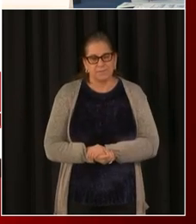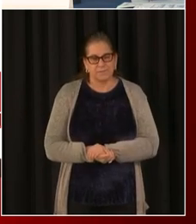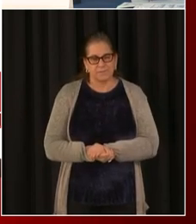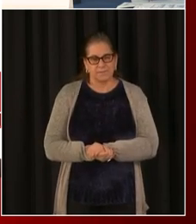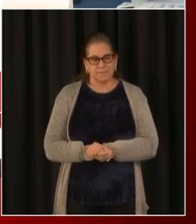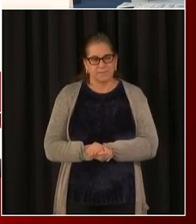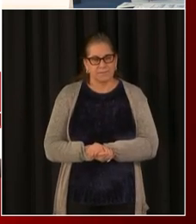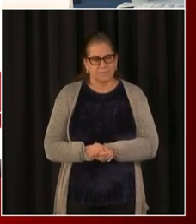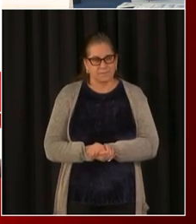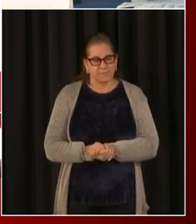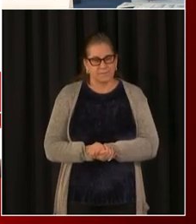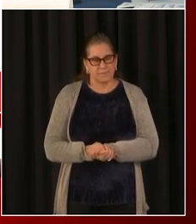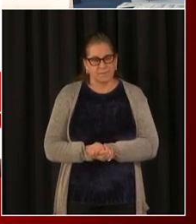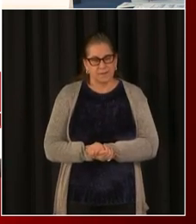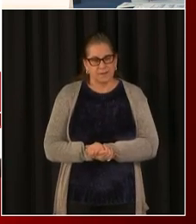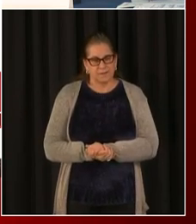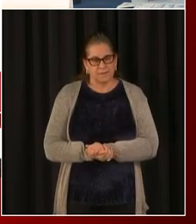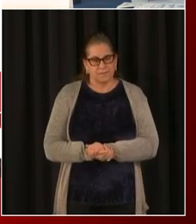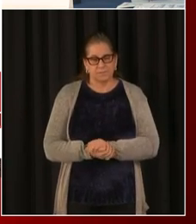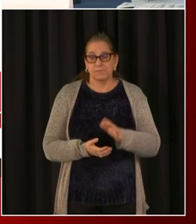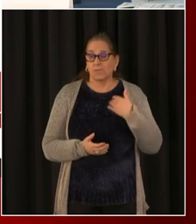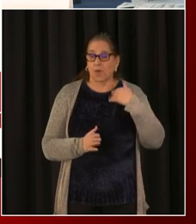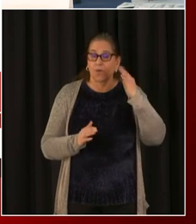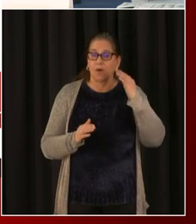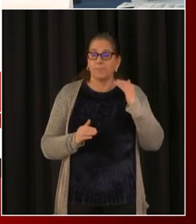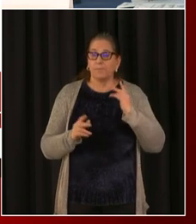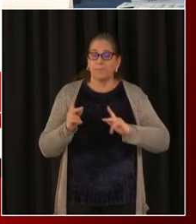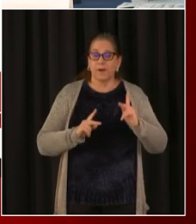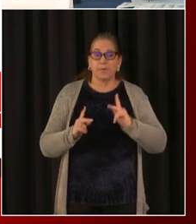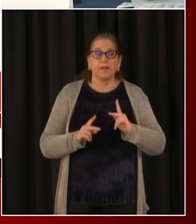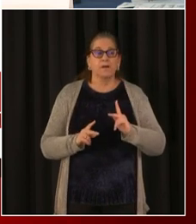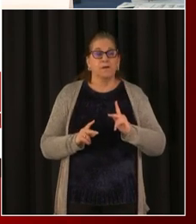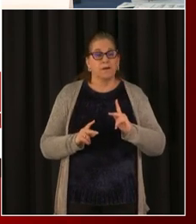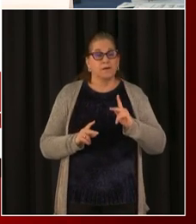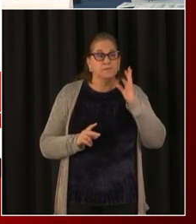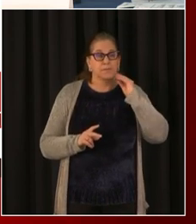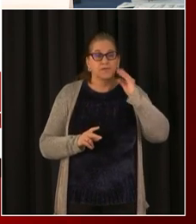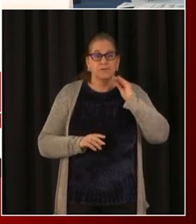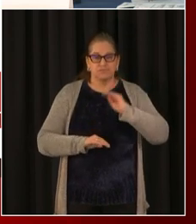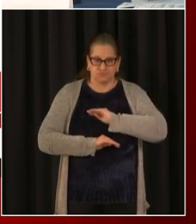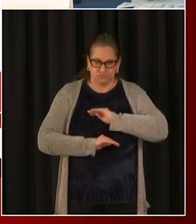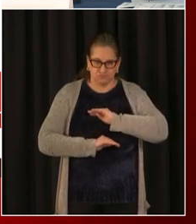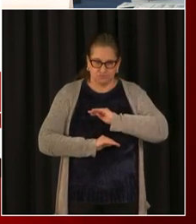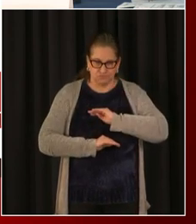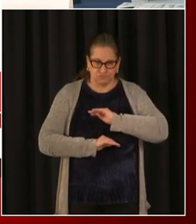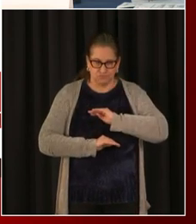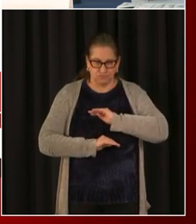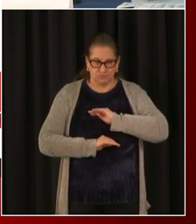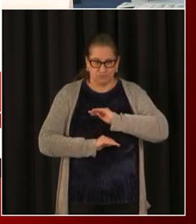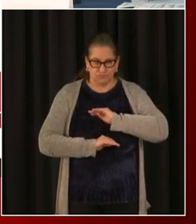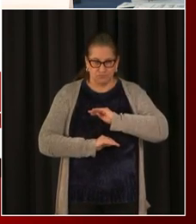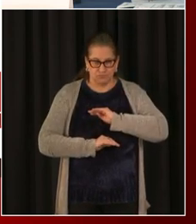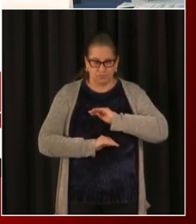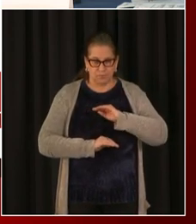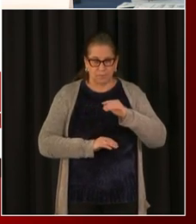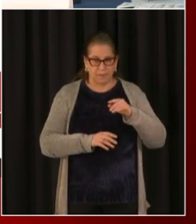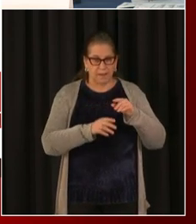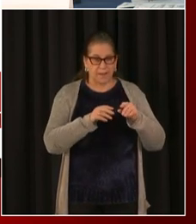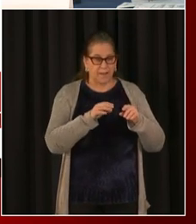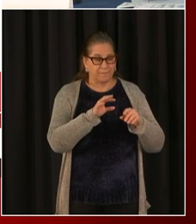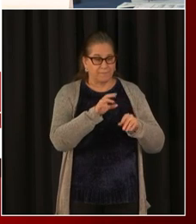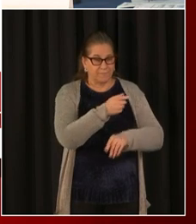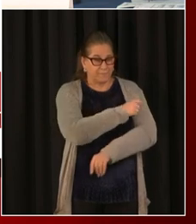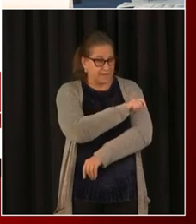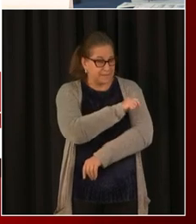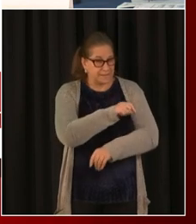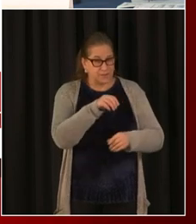to a level of satisfaction, why with the storage requirements of these vaccines, you do have limitations.